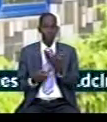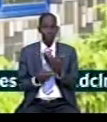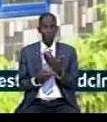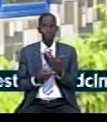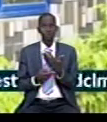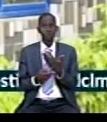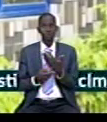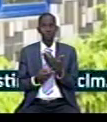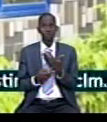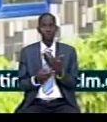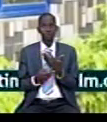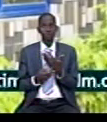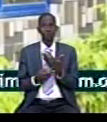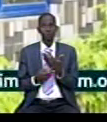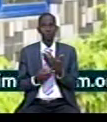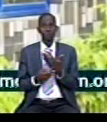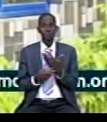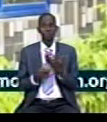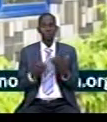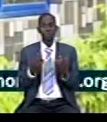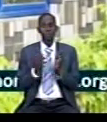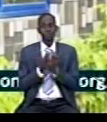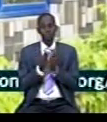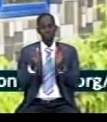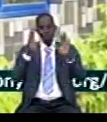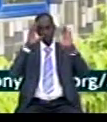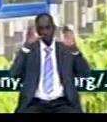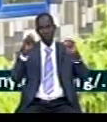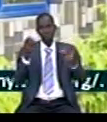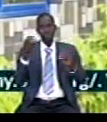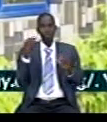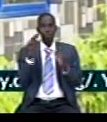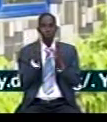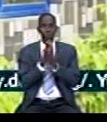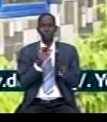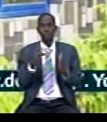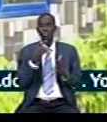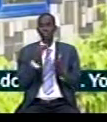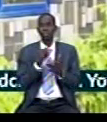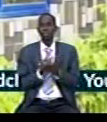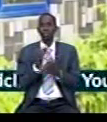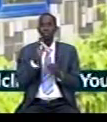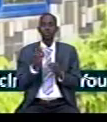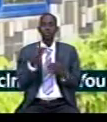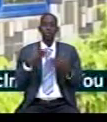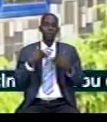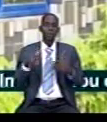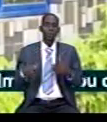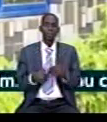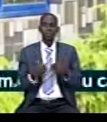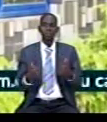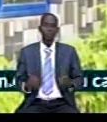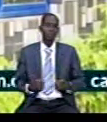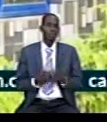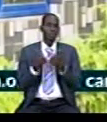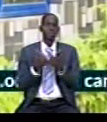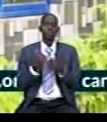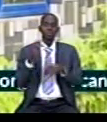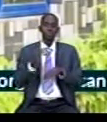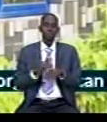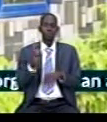our GS was praying and said that if we know where we have challenges, we should lay hand on that place.